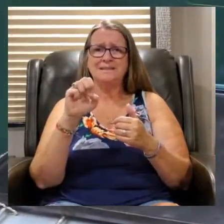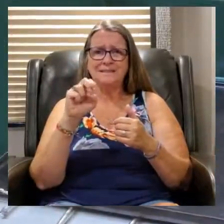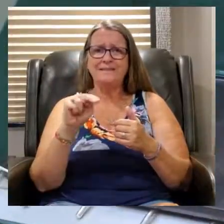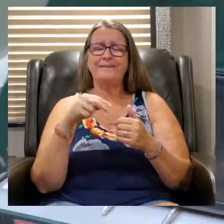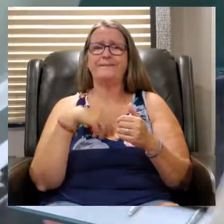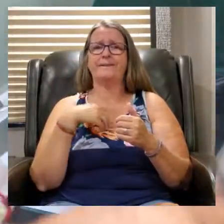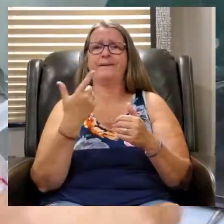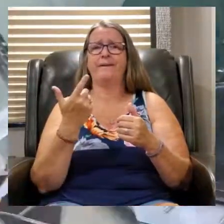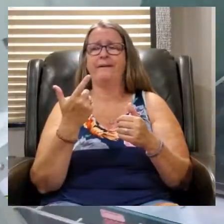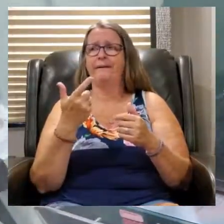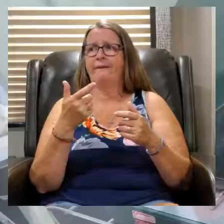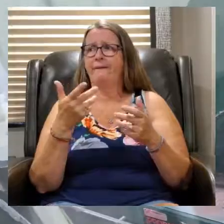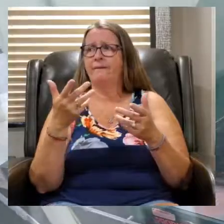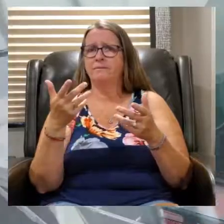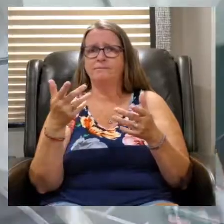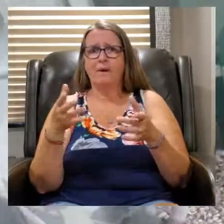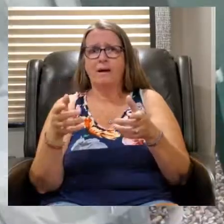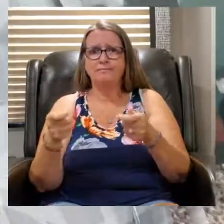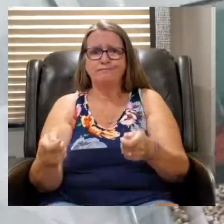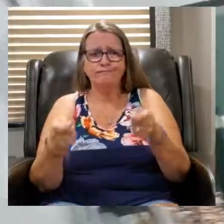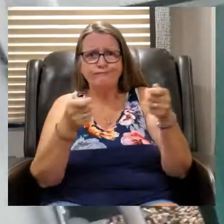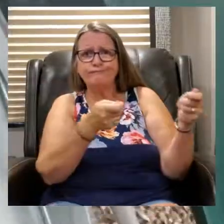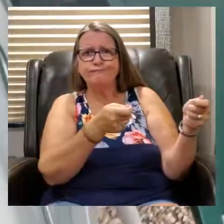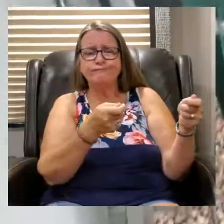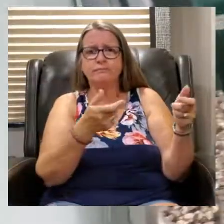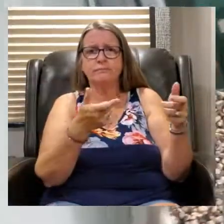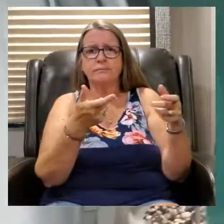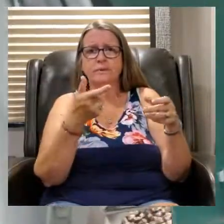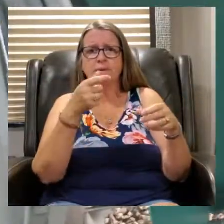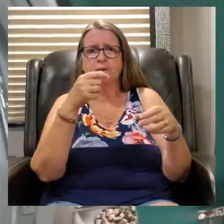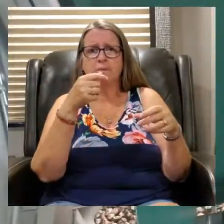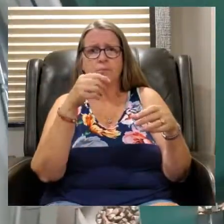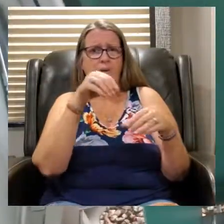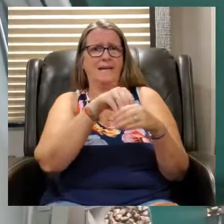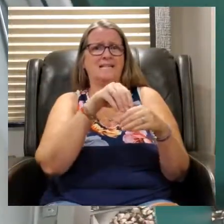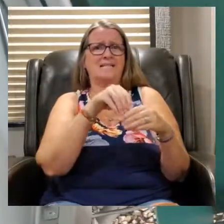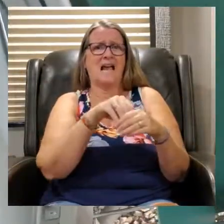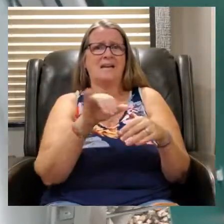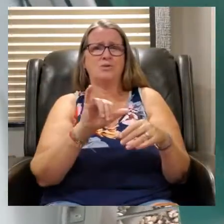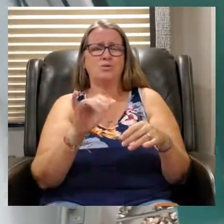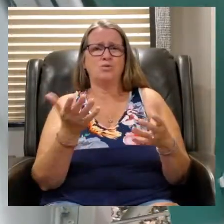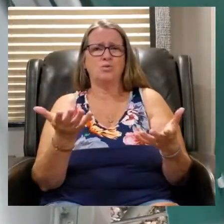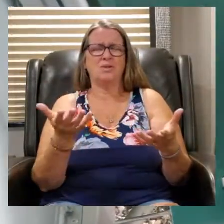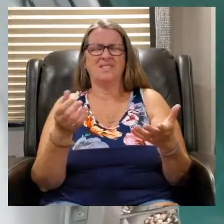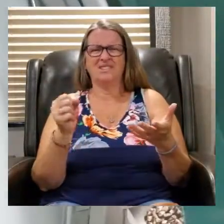to keep seasoned. I can take that little thing off and I can bring it inside. It's no big deal.